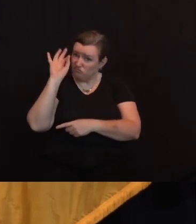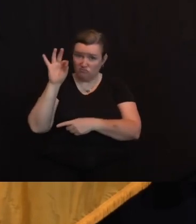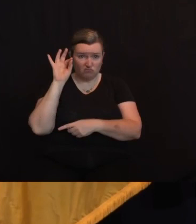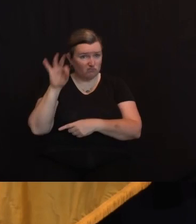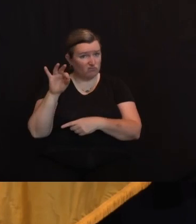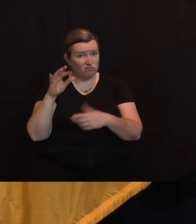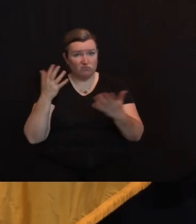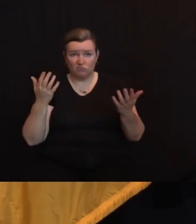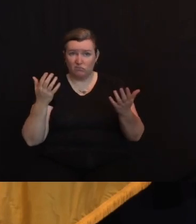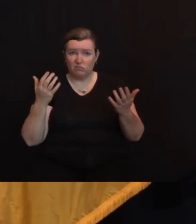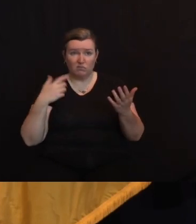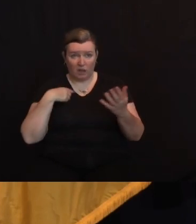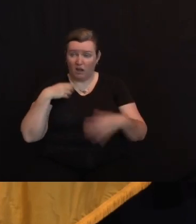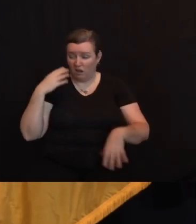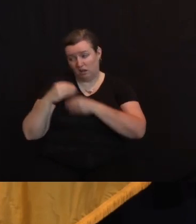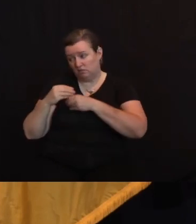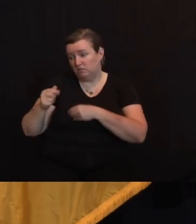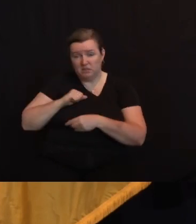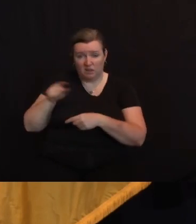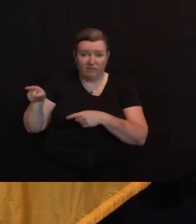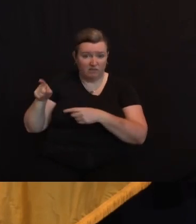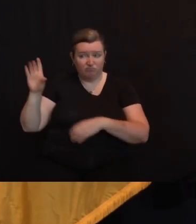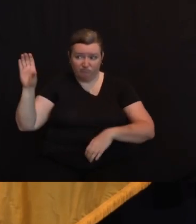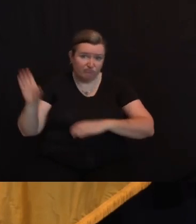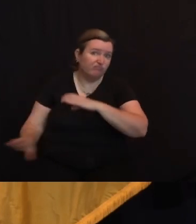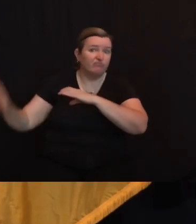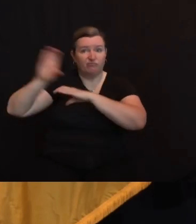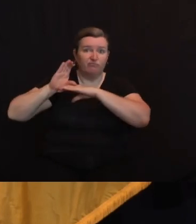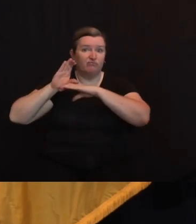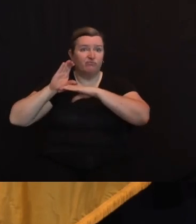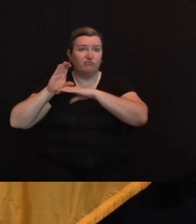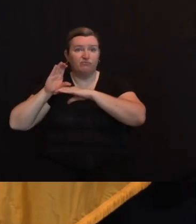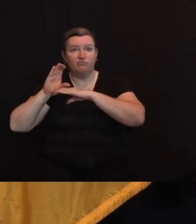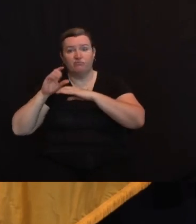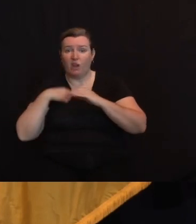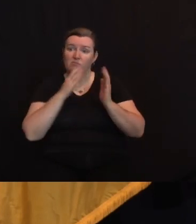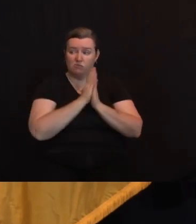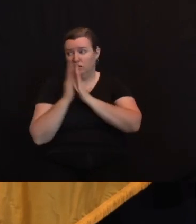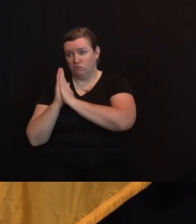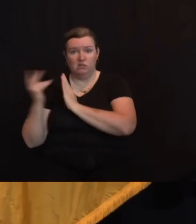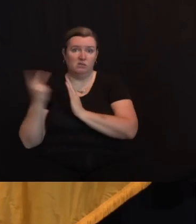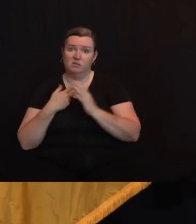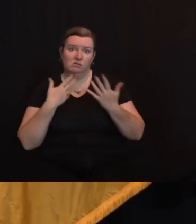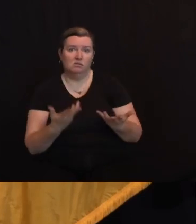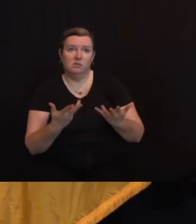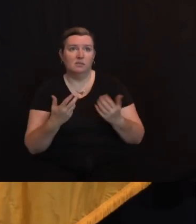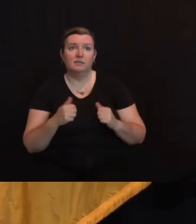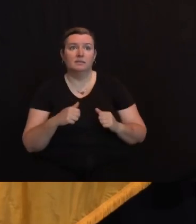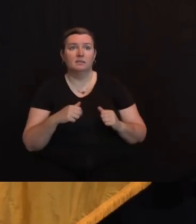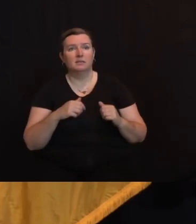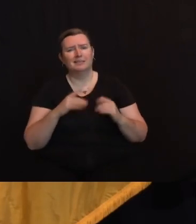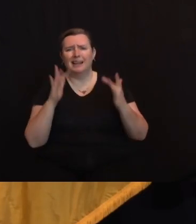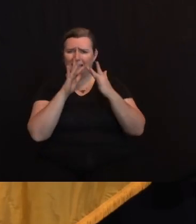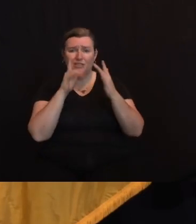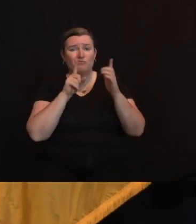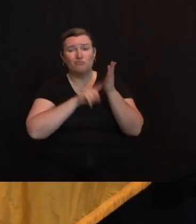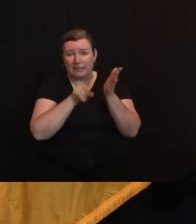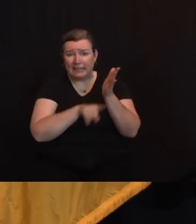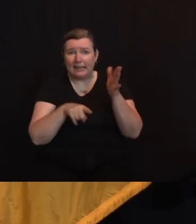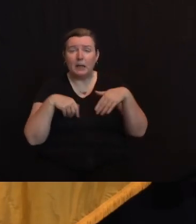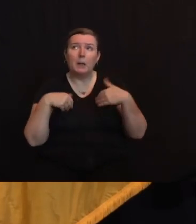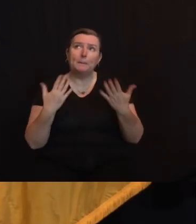to her pleas. Tracking success stories, I think I know of at least a couple. The